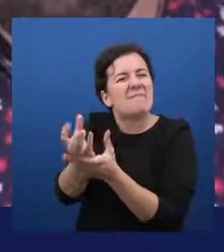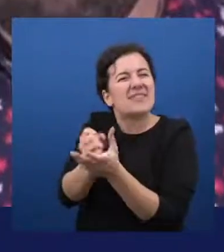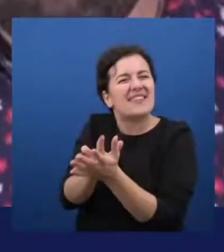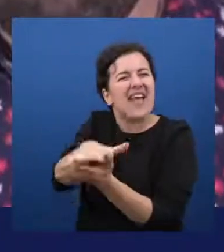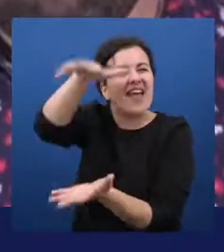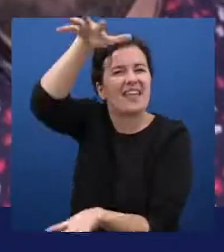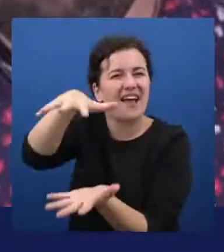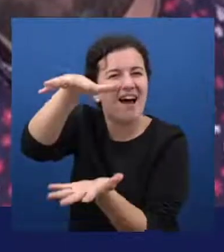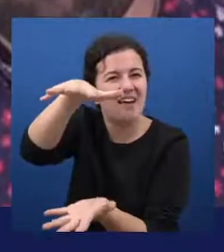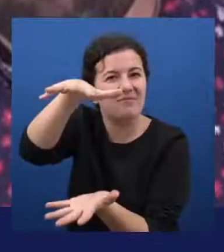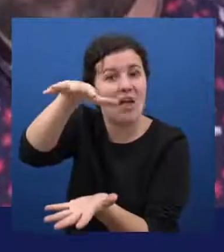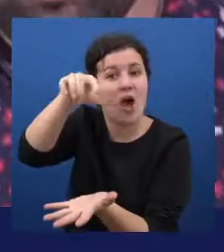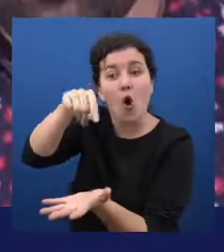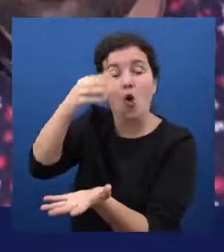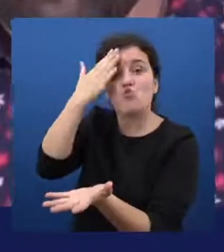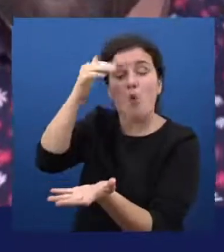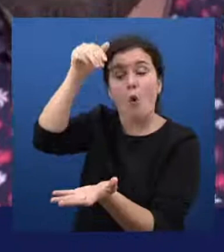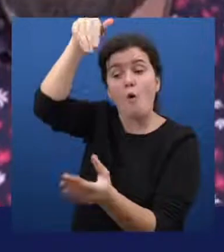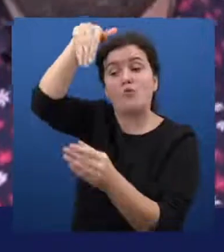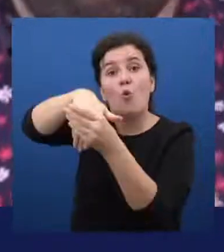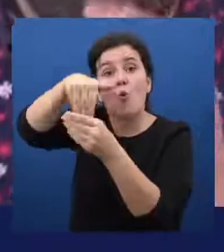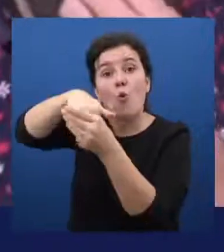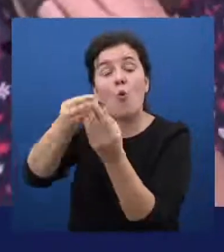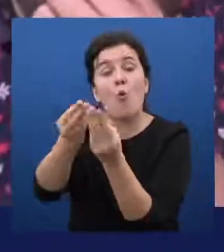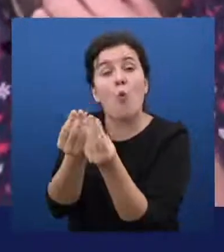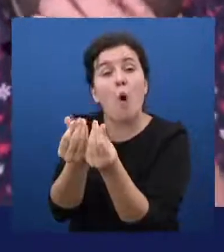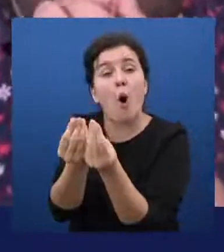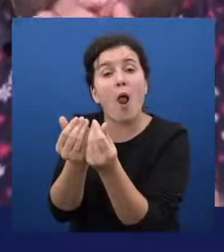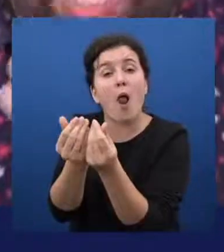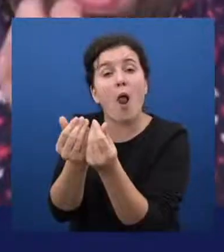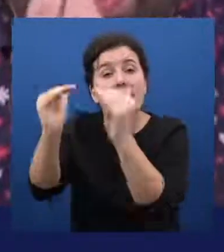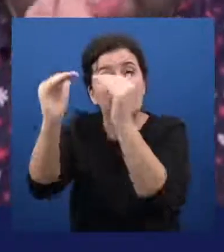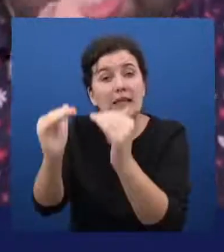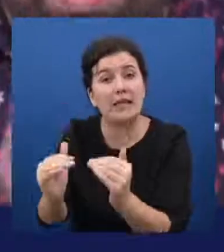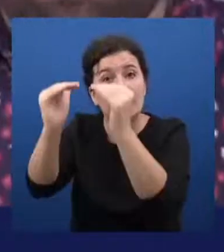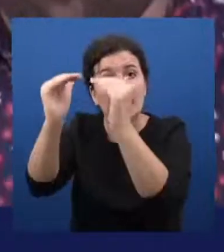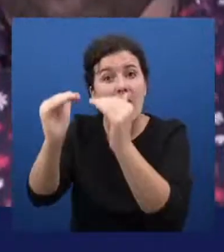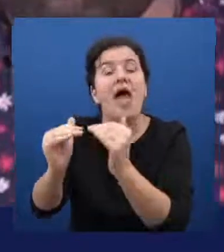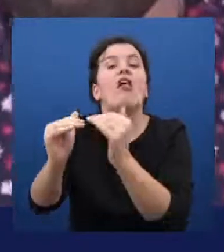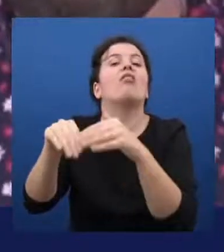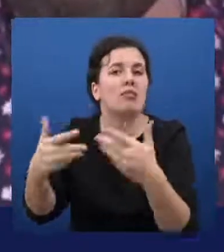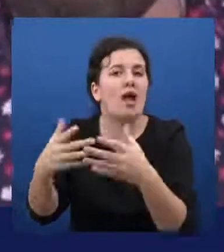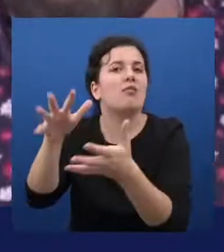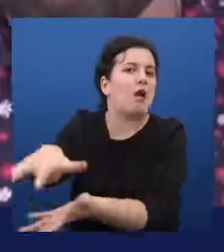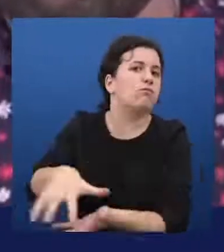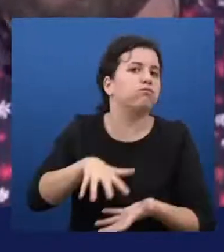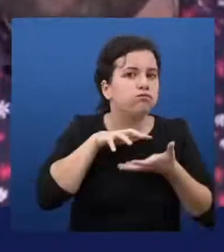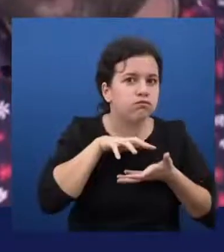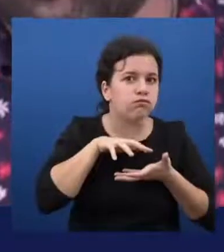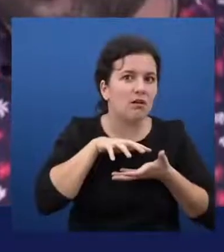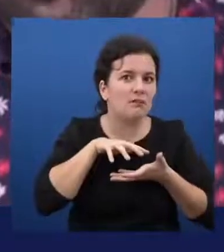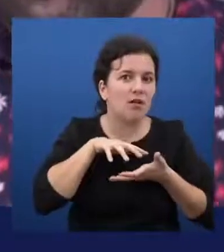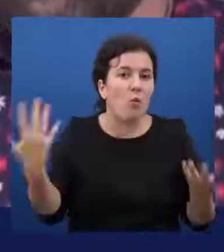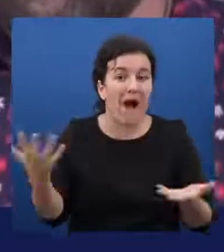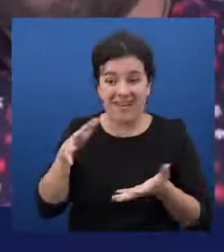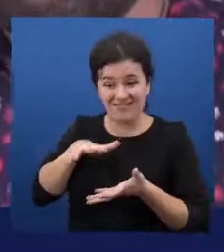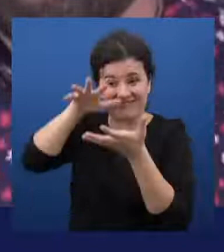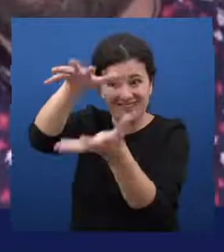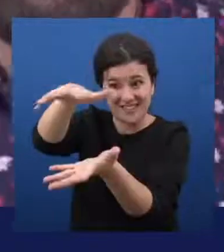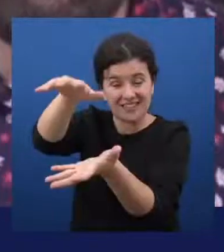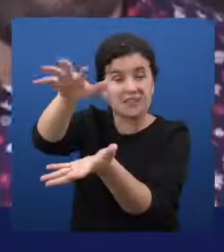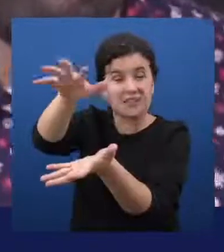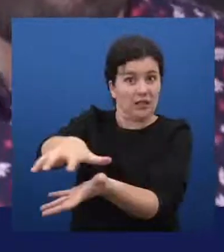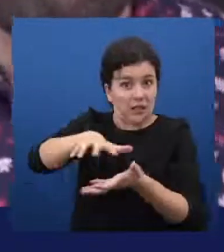content. Because then ultimately these models would be manifestations of the sources of information. And so if we qualify the sources